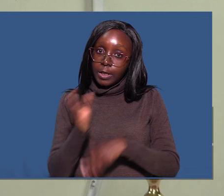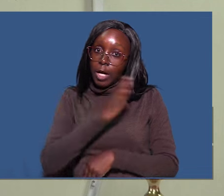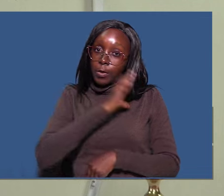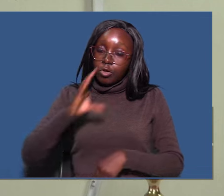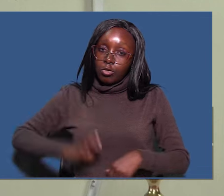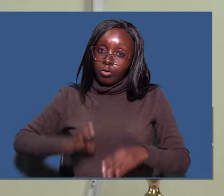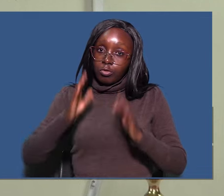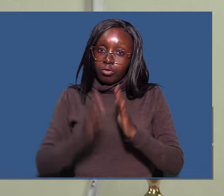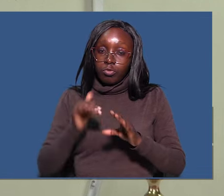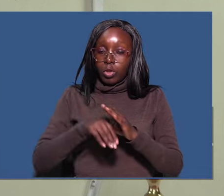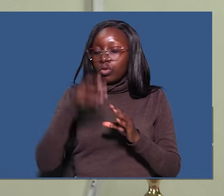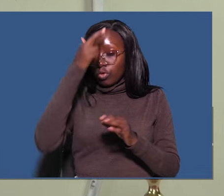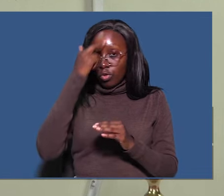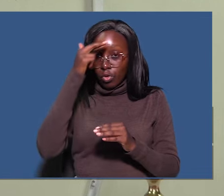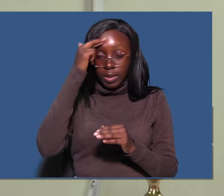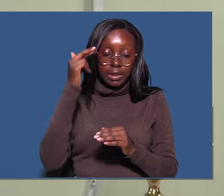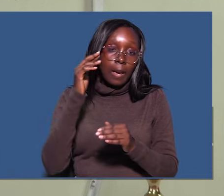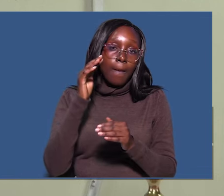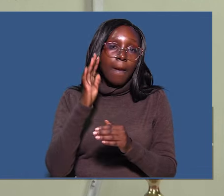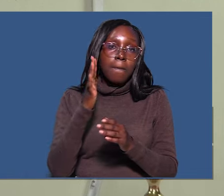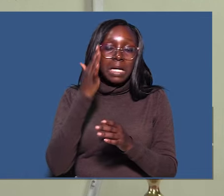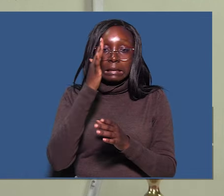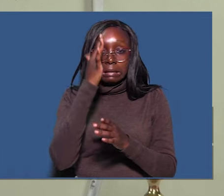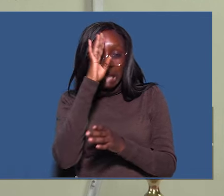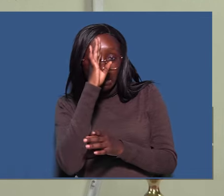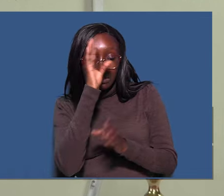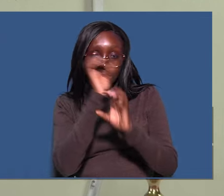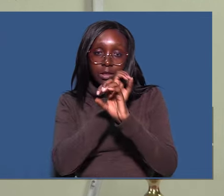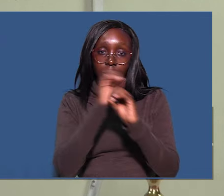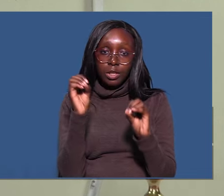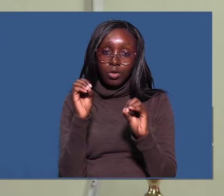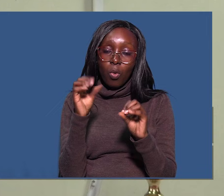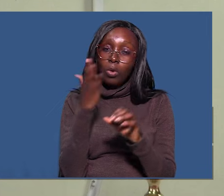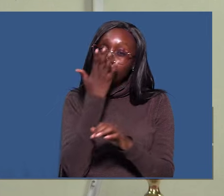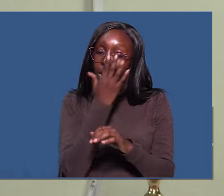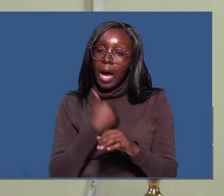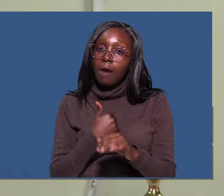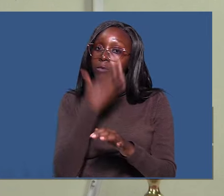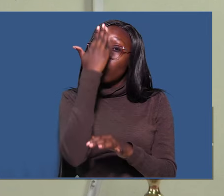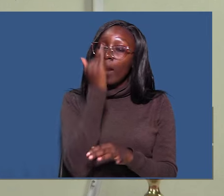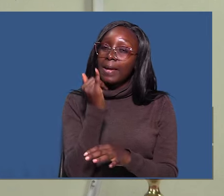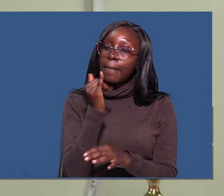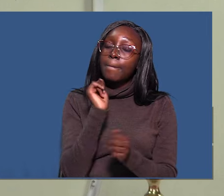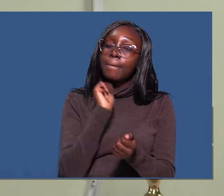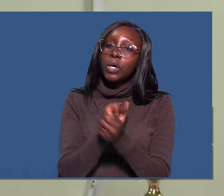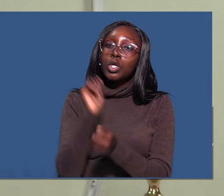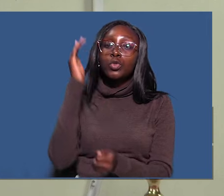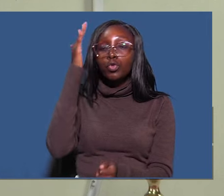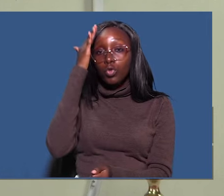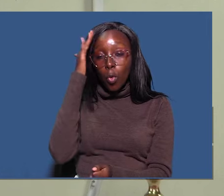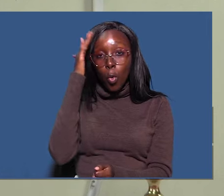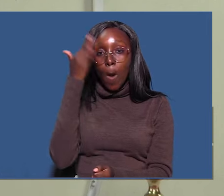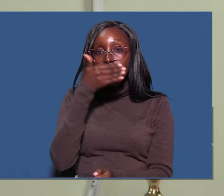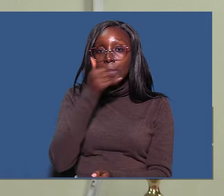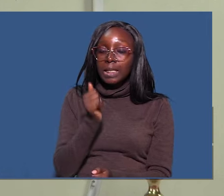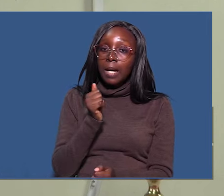to not doubt nor be ashamed to proclaim the gospel, for he knew better. In his former life, Paul